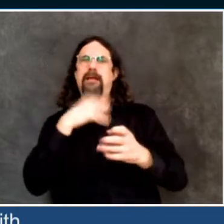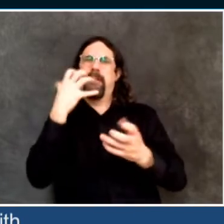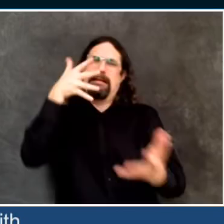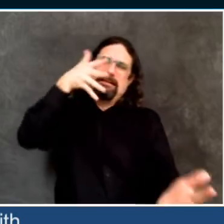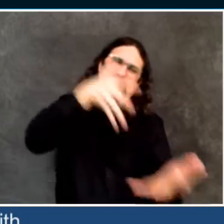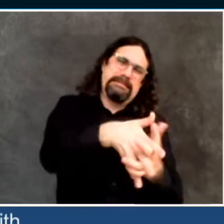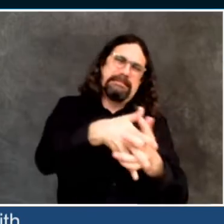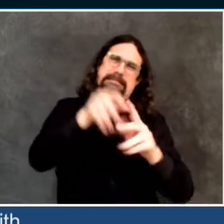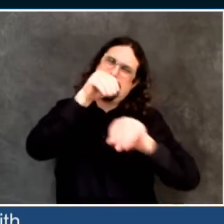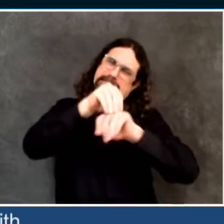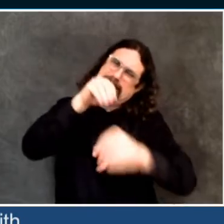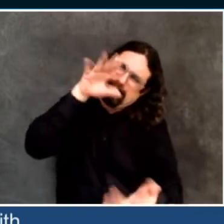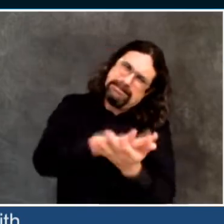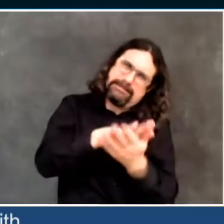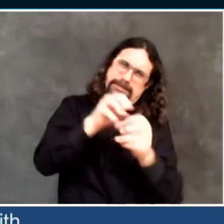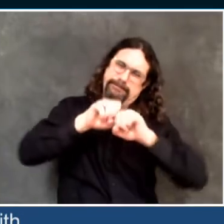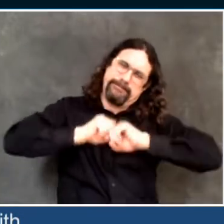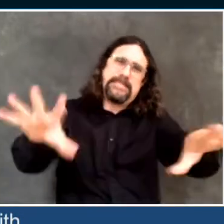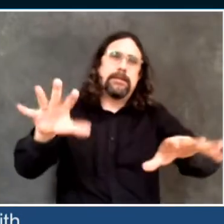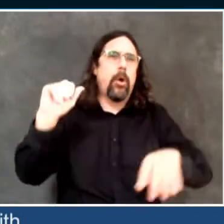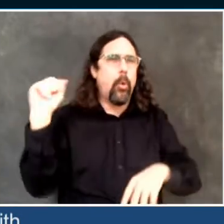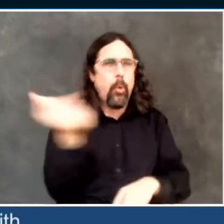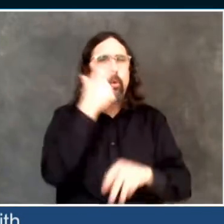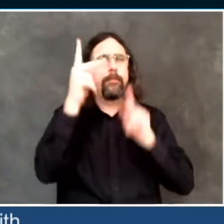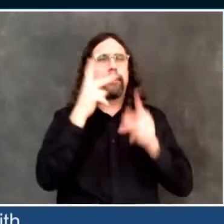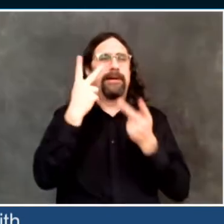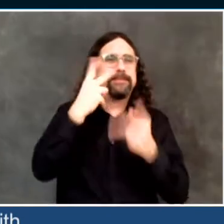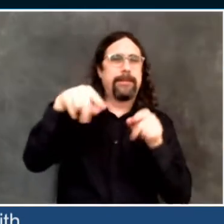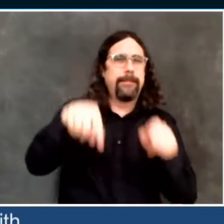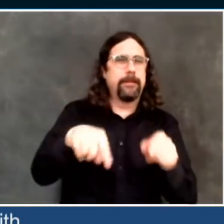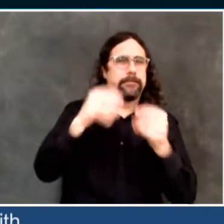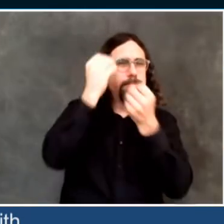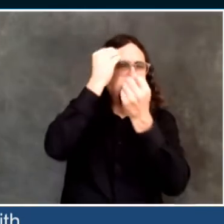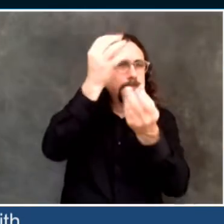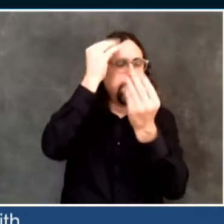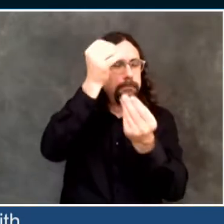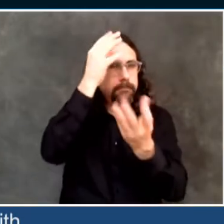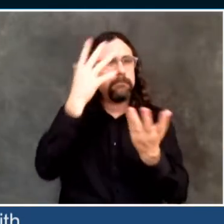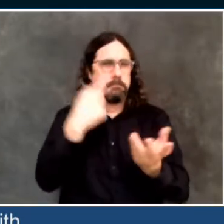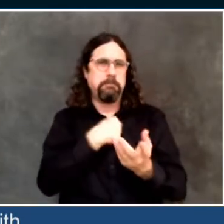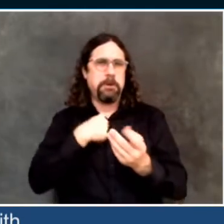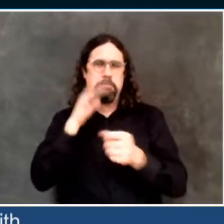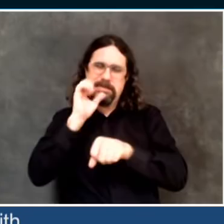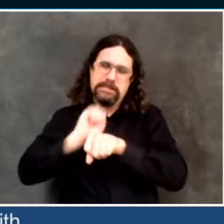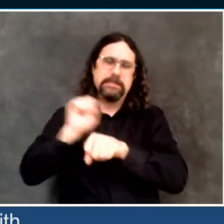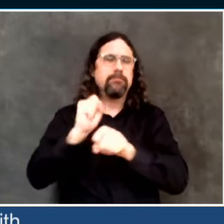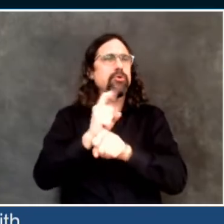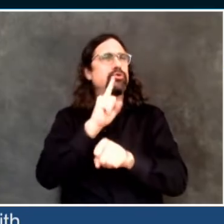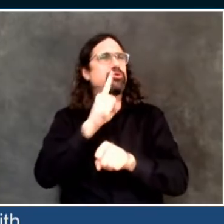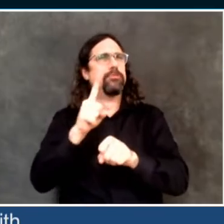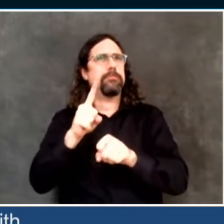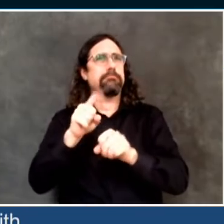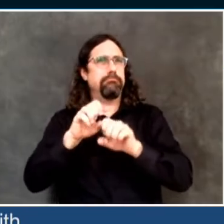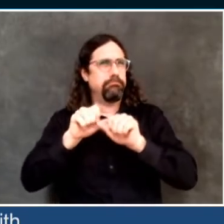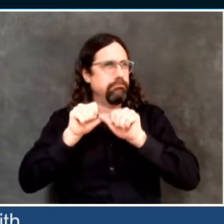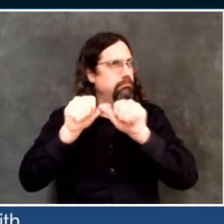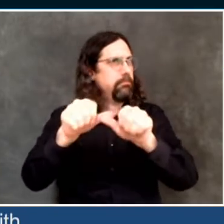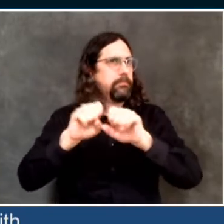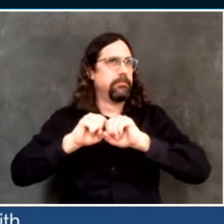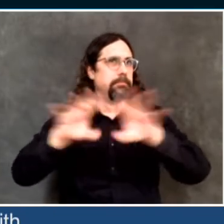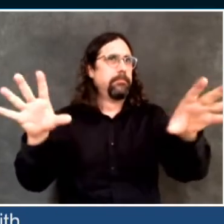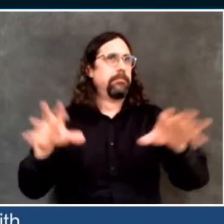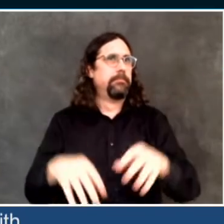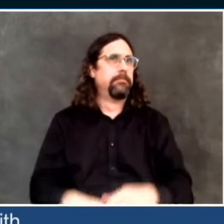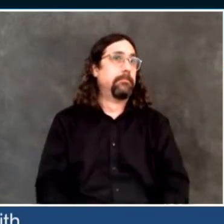the media efforts, everything we're trying to do to educate people every day are crucial, but they certainly will not be enough. And now comes a part that's